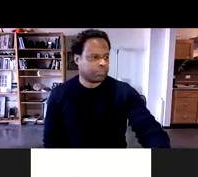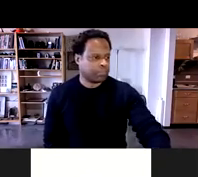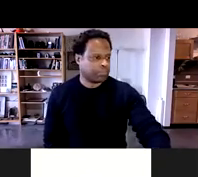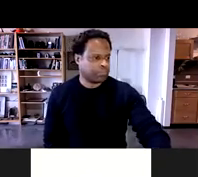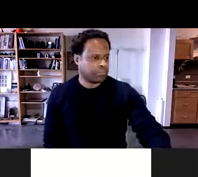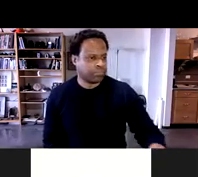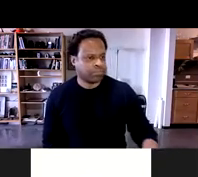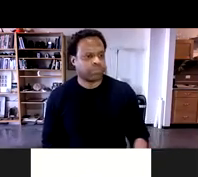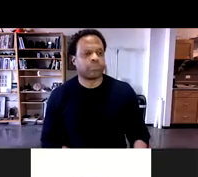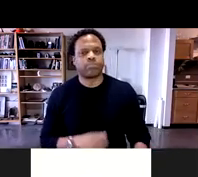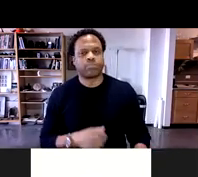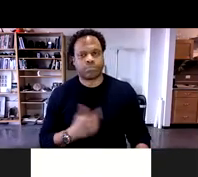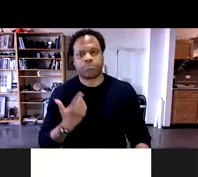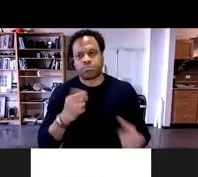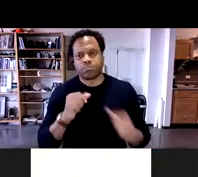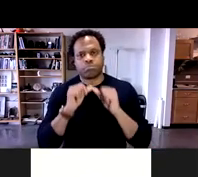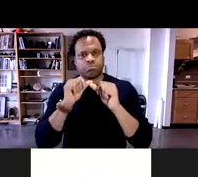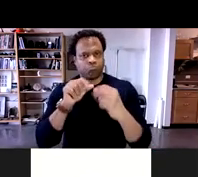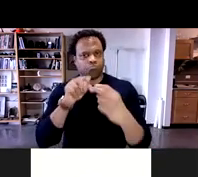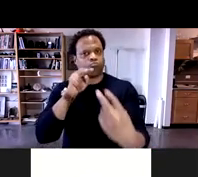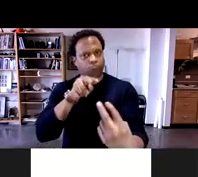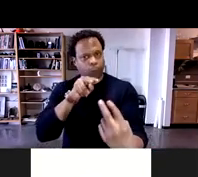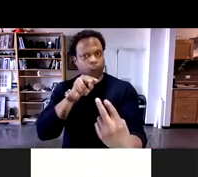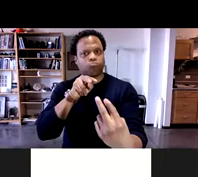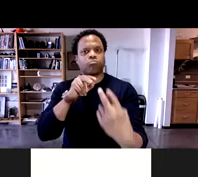like that with less background noise.